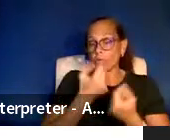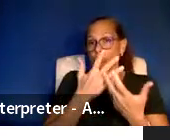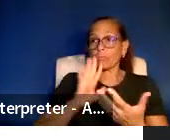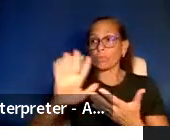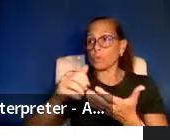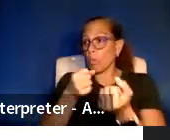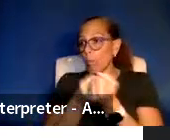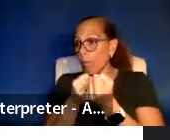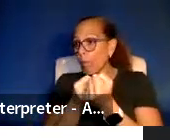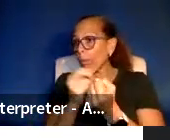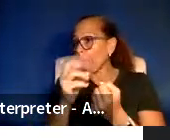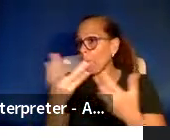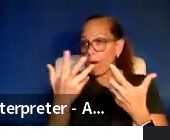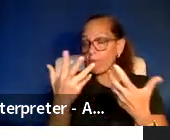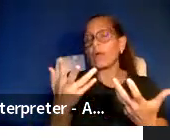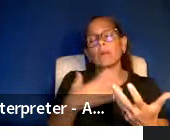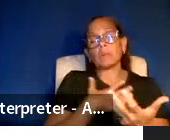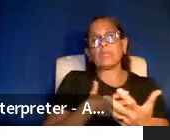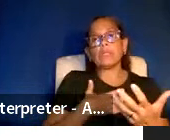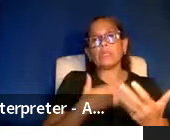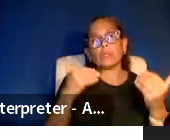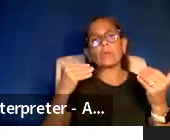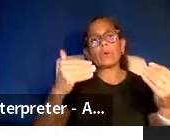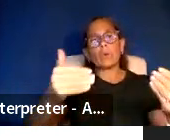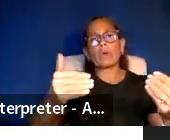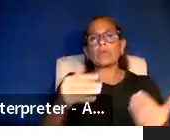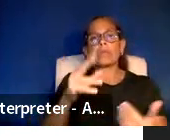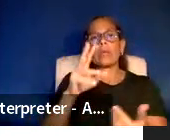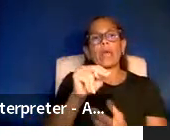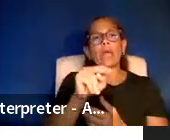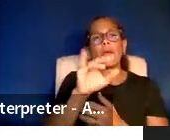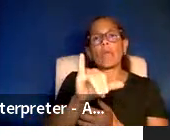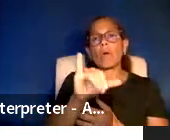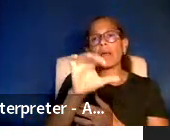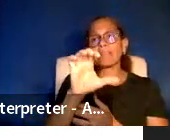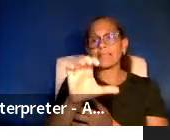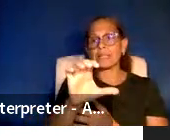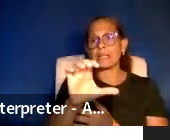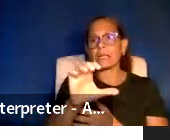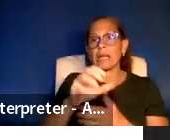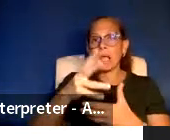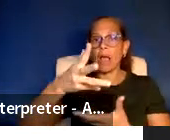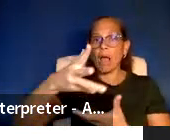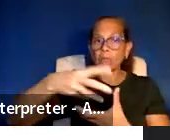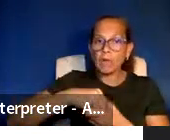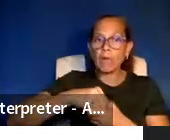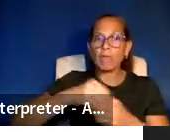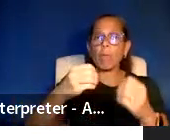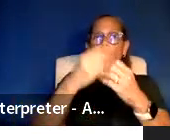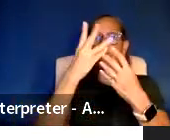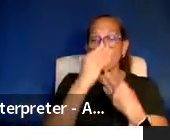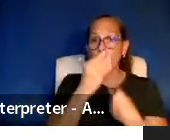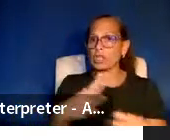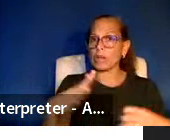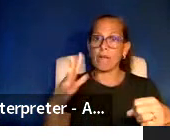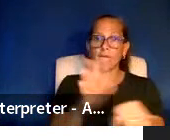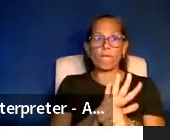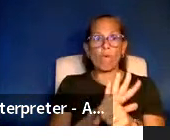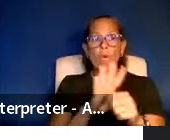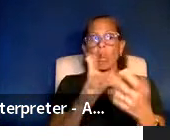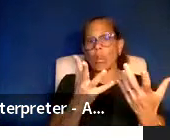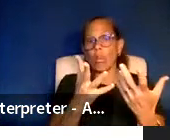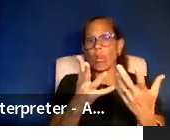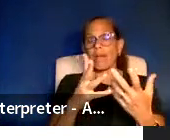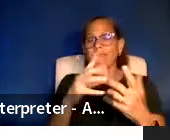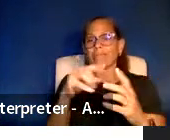support or whatnot, we encourage you to do so. You can go to NYC Engage for more information on how to do that. You can also see a full set of